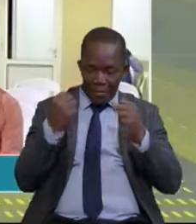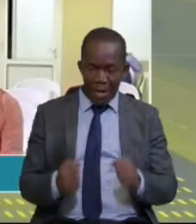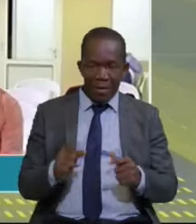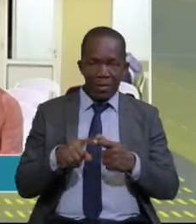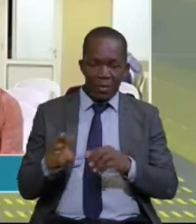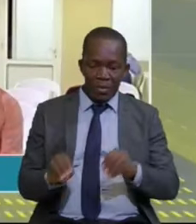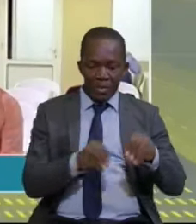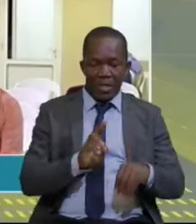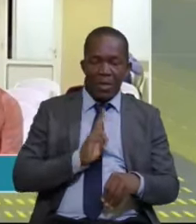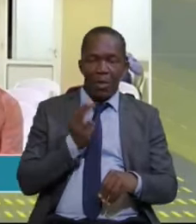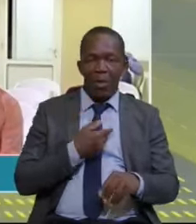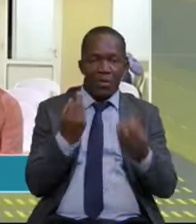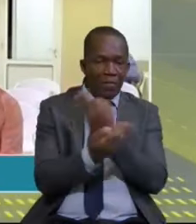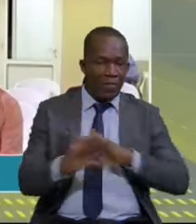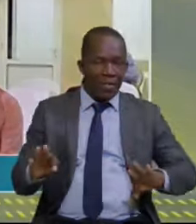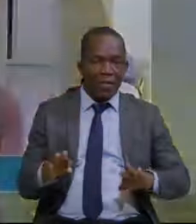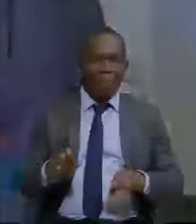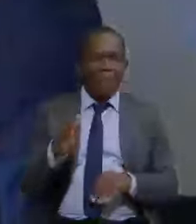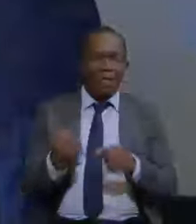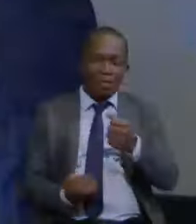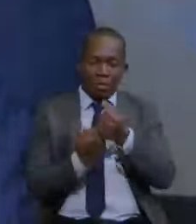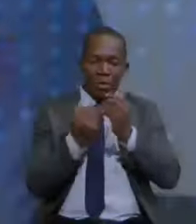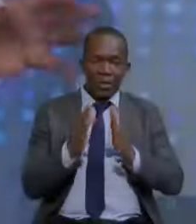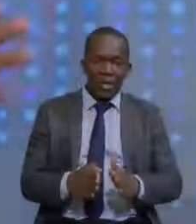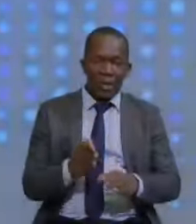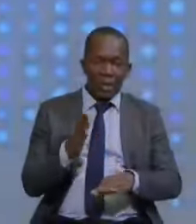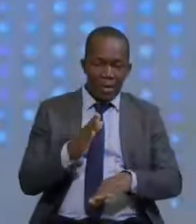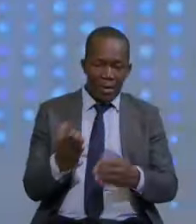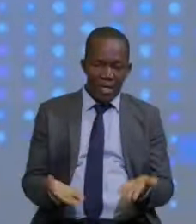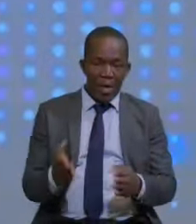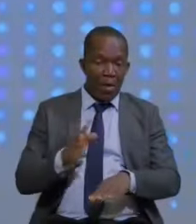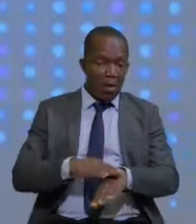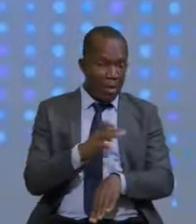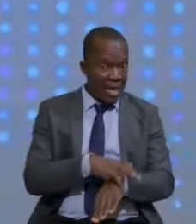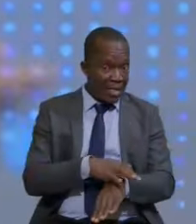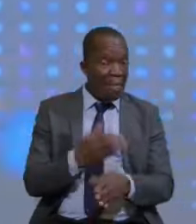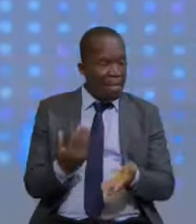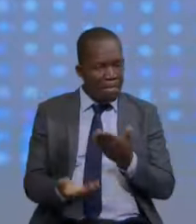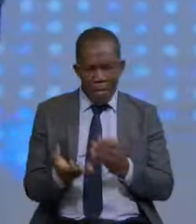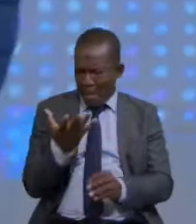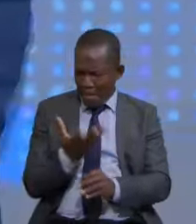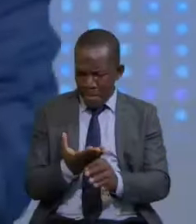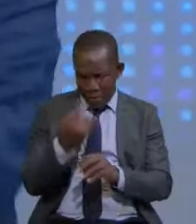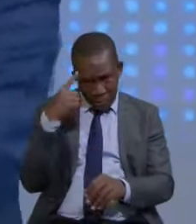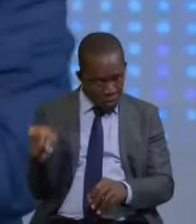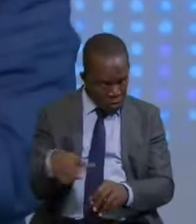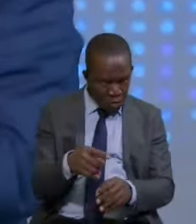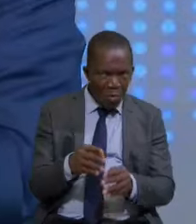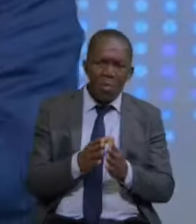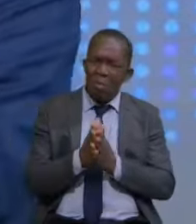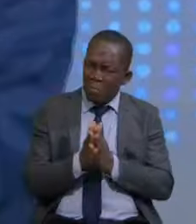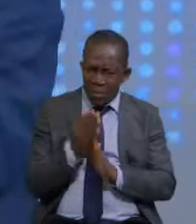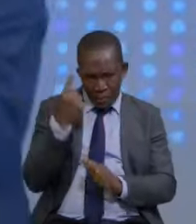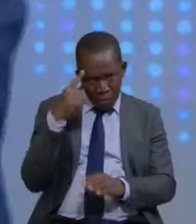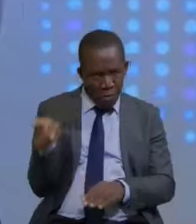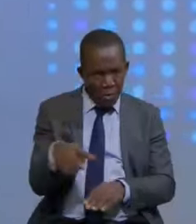be able to intercede for you and plead for you and reconcile you to that person